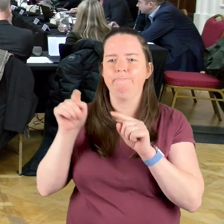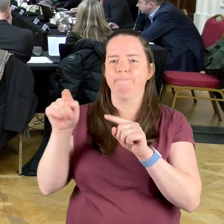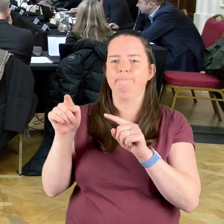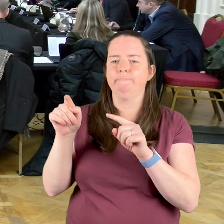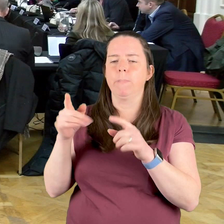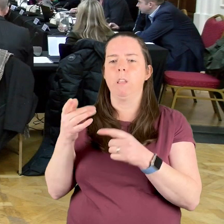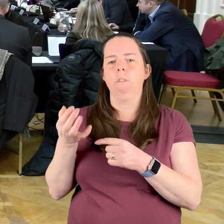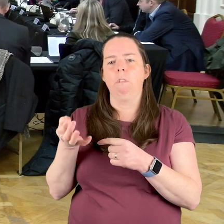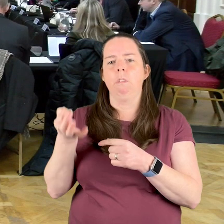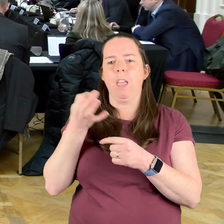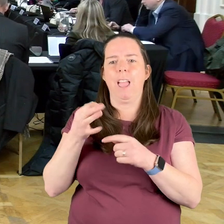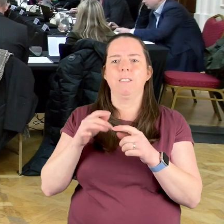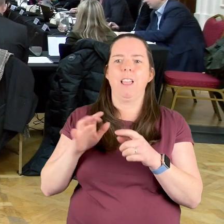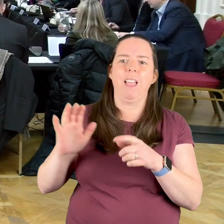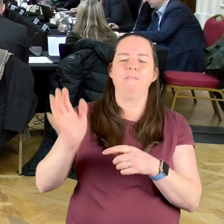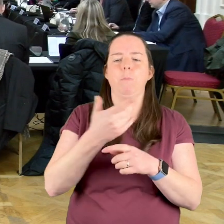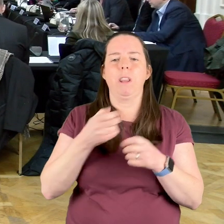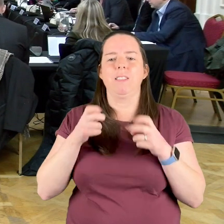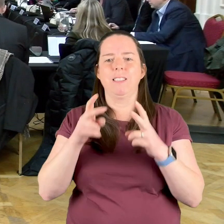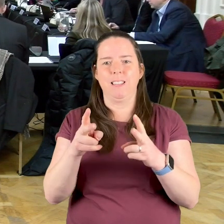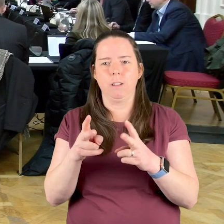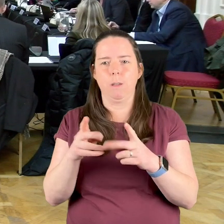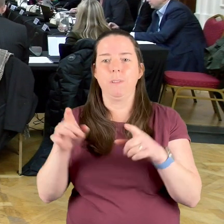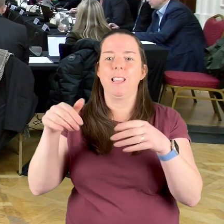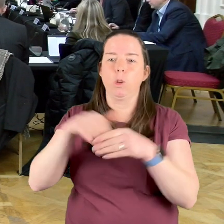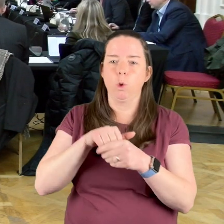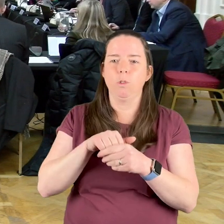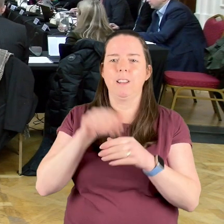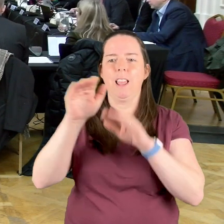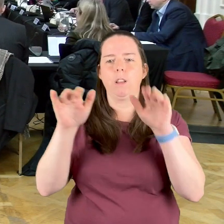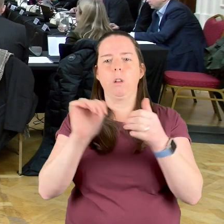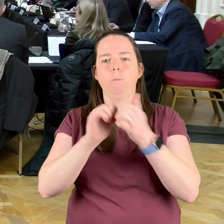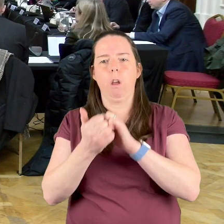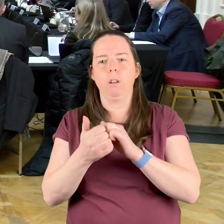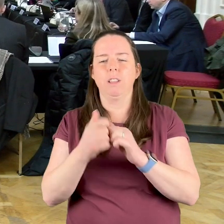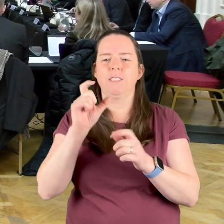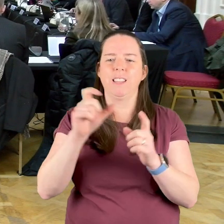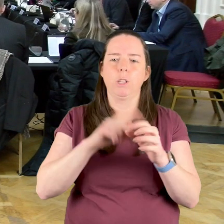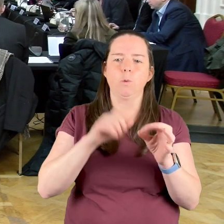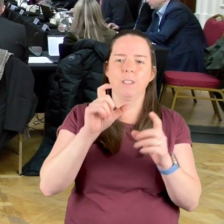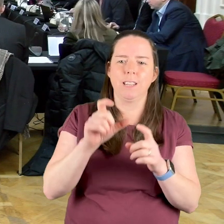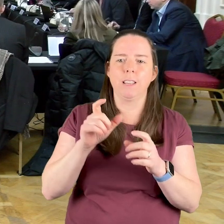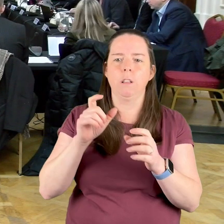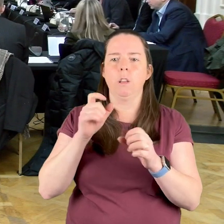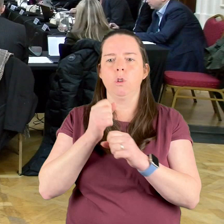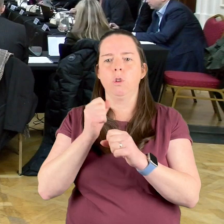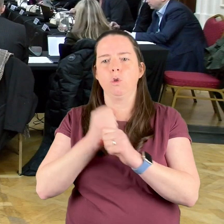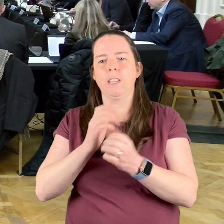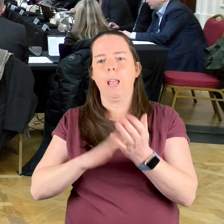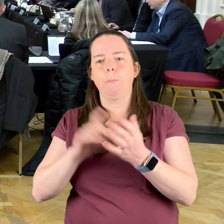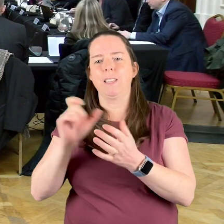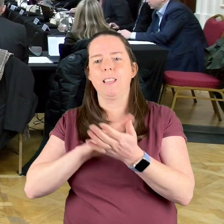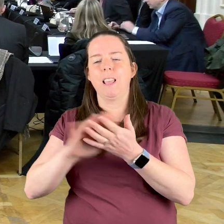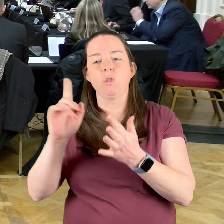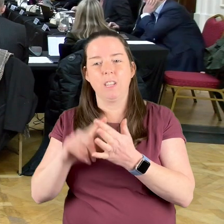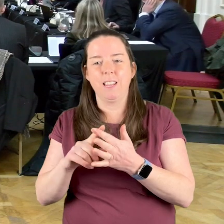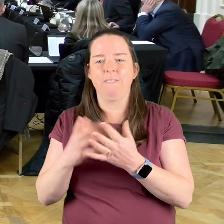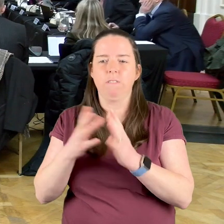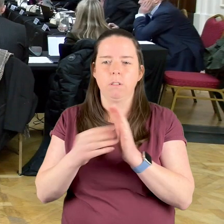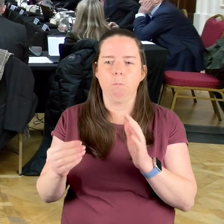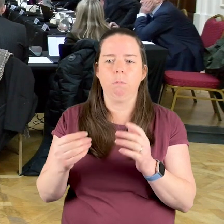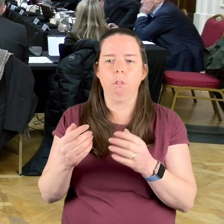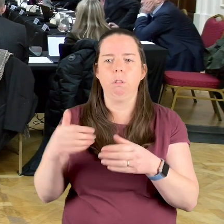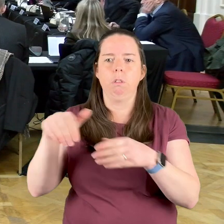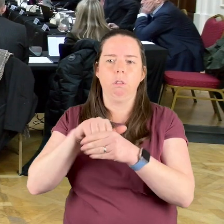asked almost everybody in the system in that, including our external partners such as CQC, GMC, HEE in